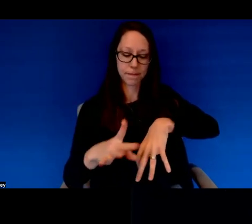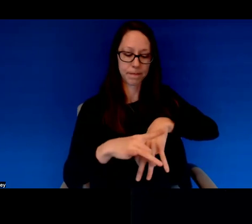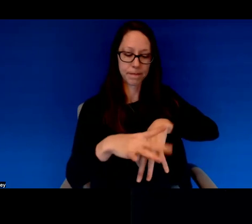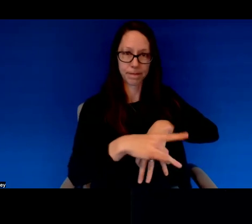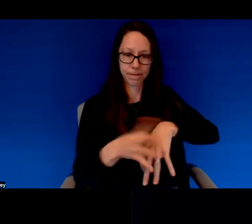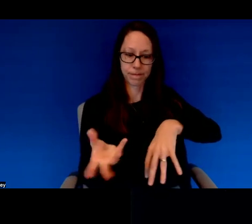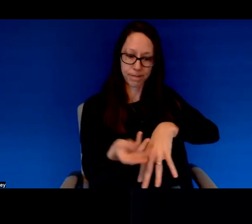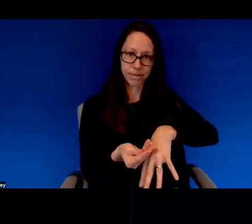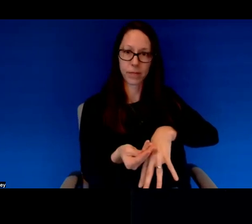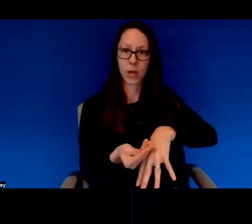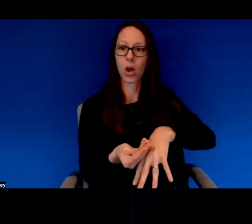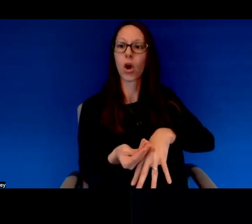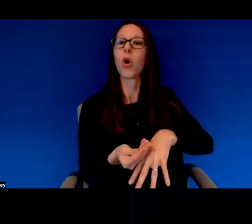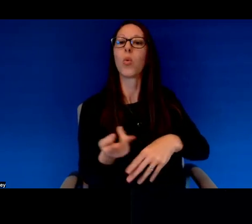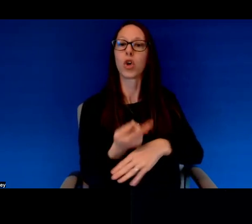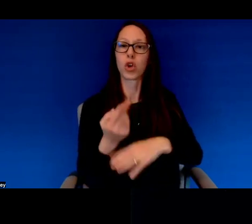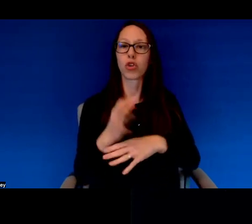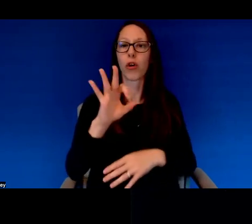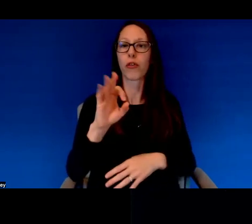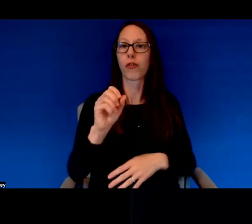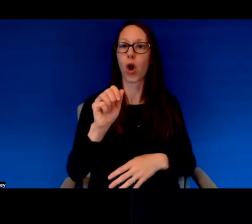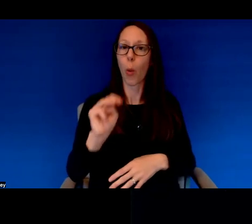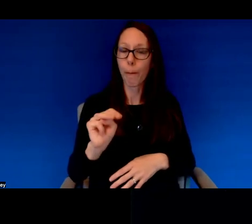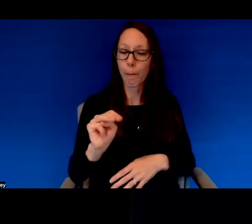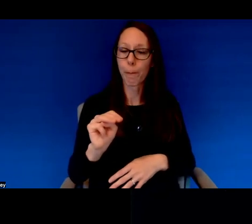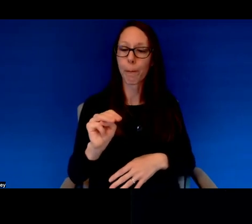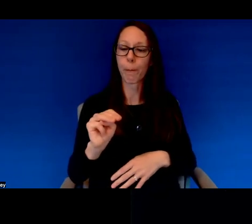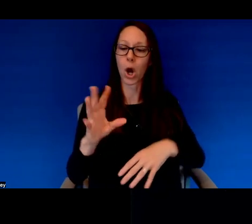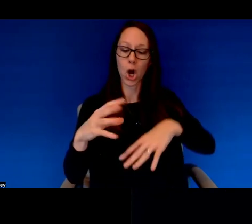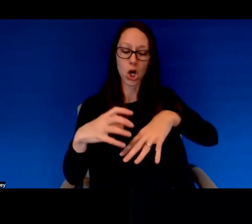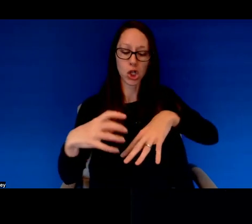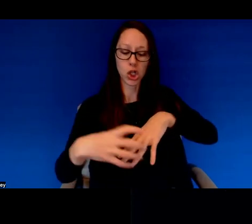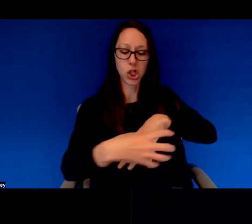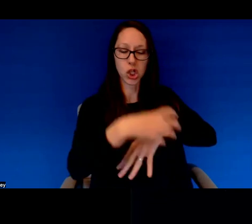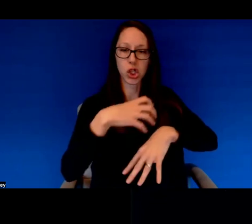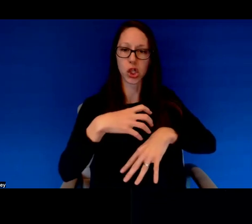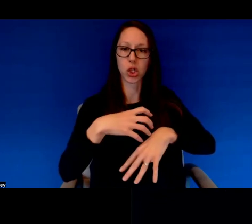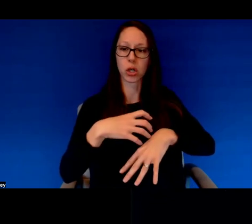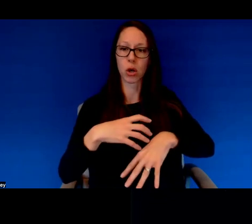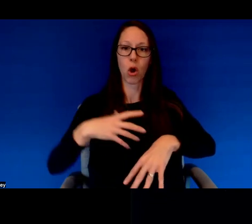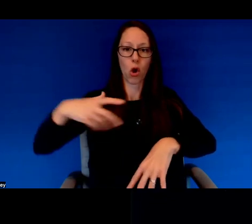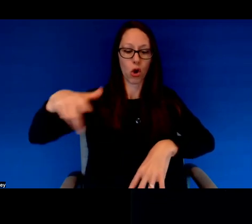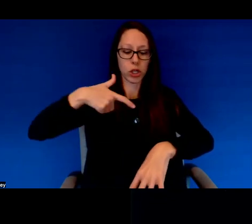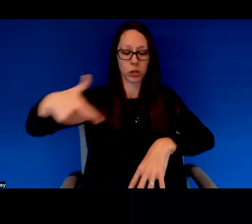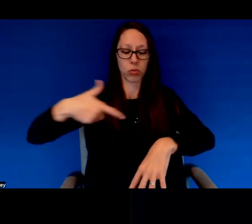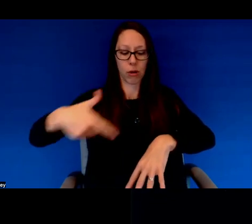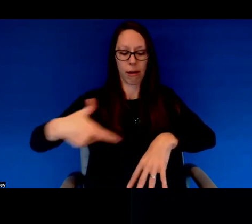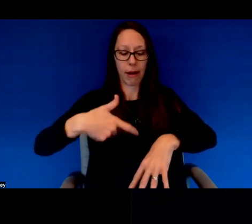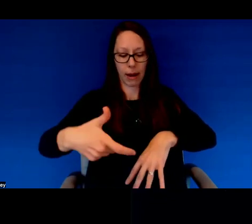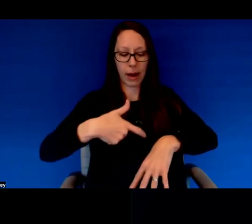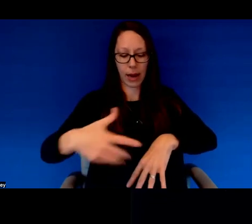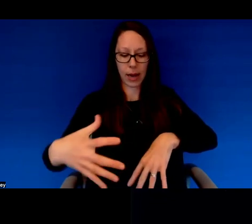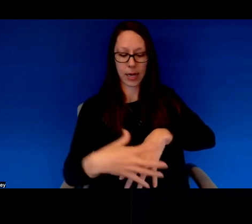they'll use foams, or they'll just use aeroponic systems that spray the water at them, but it's contained.